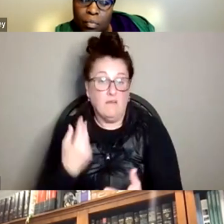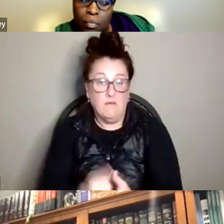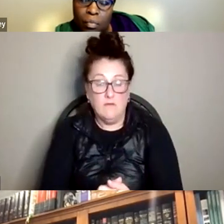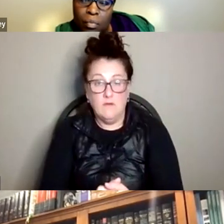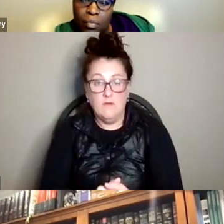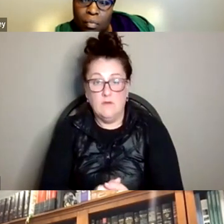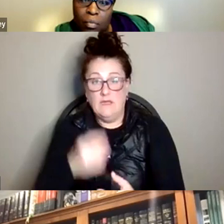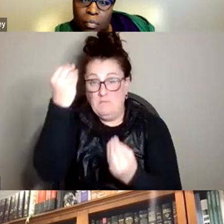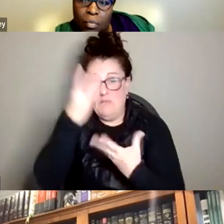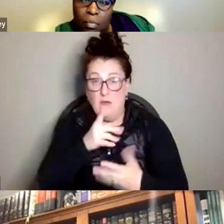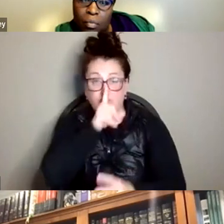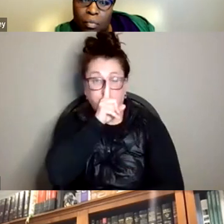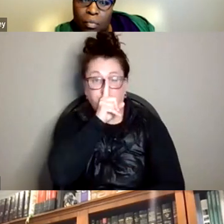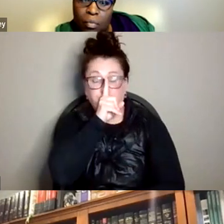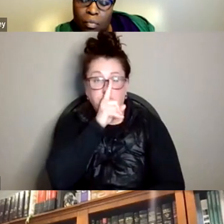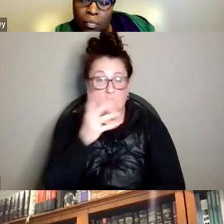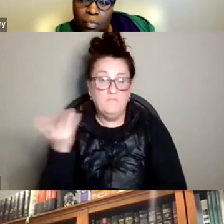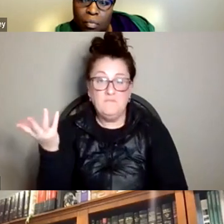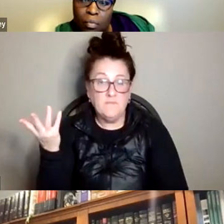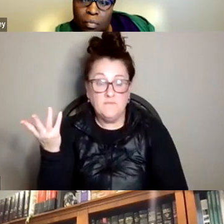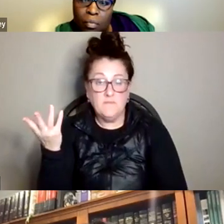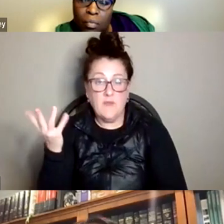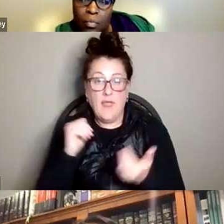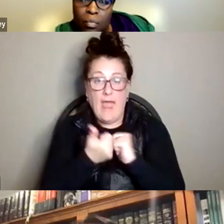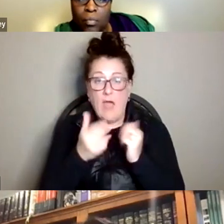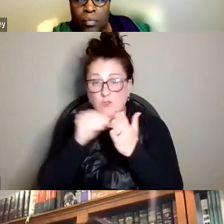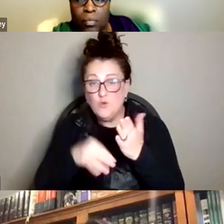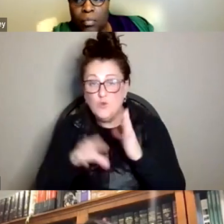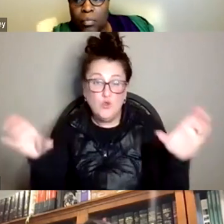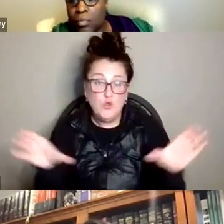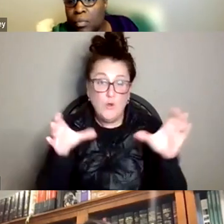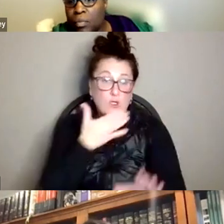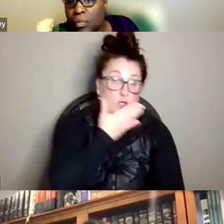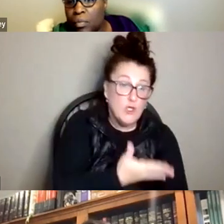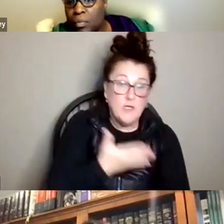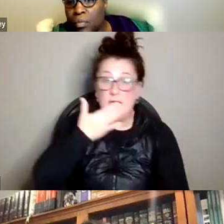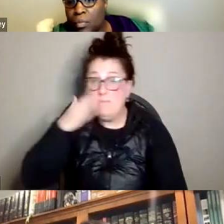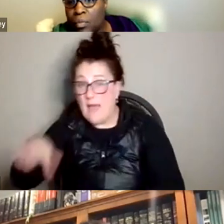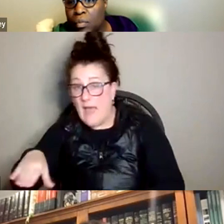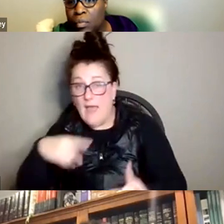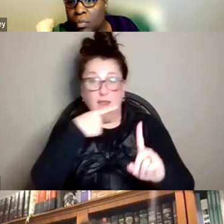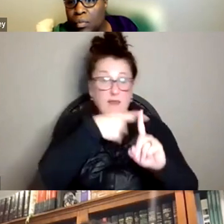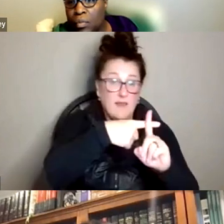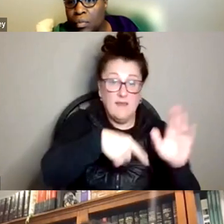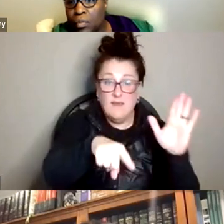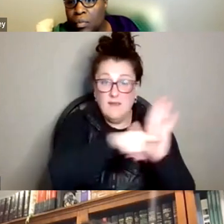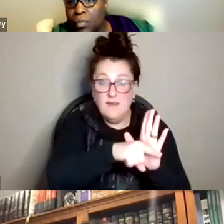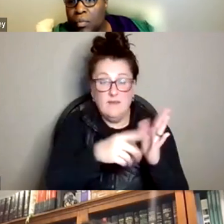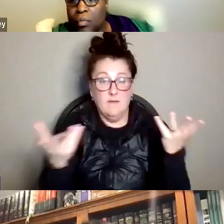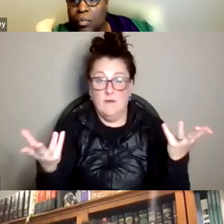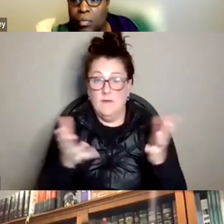Informing the parents how their students are doing and learning how